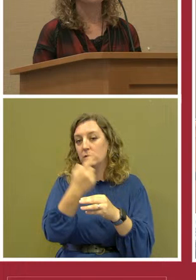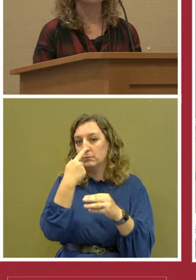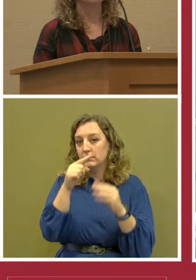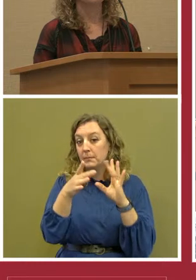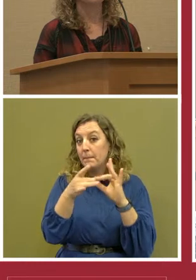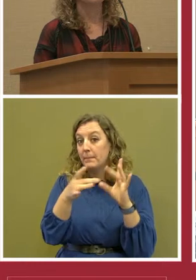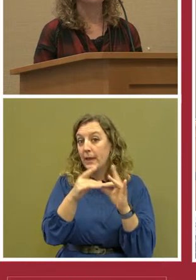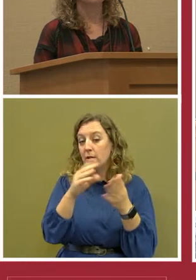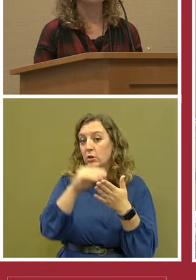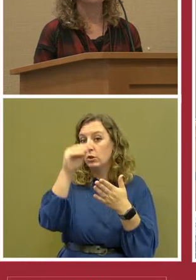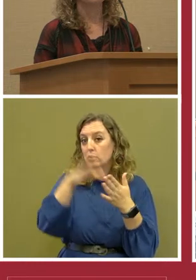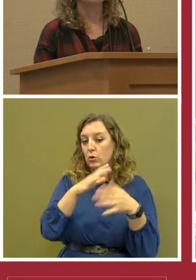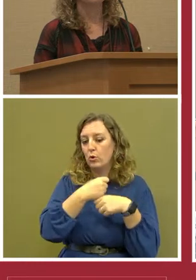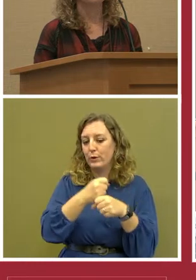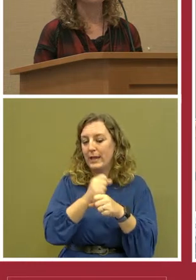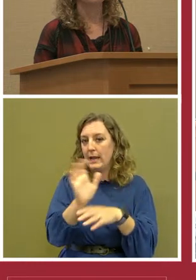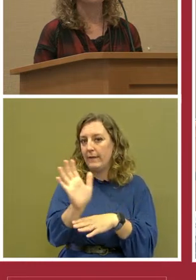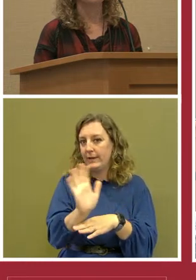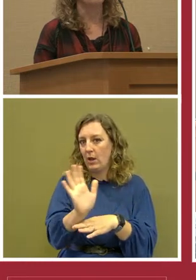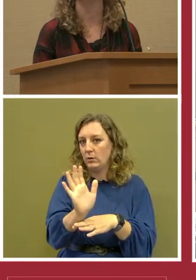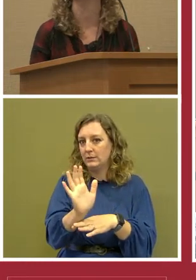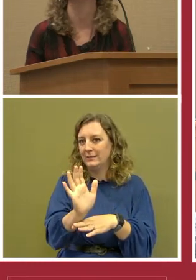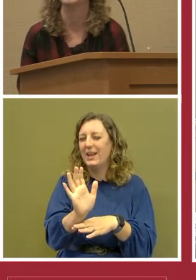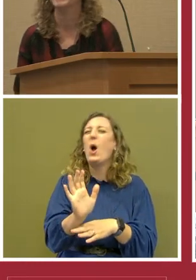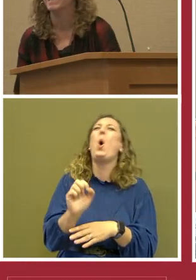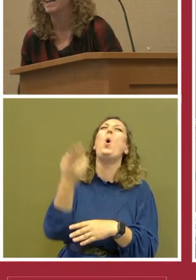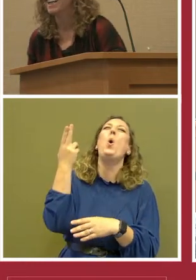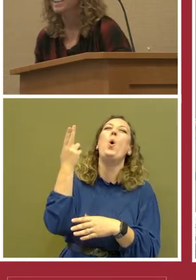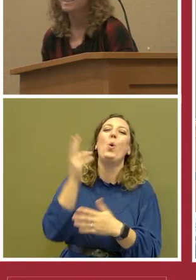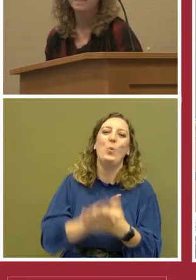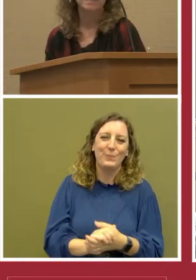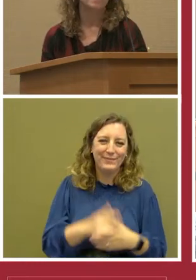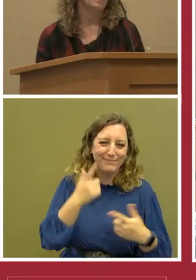the student-created videos?